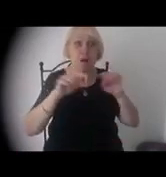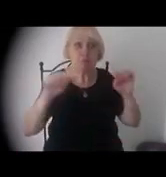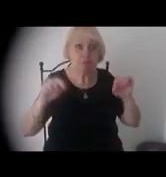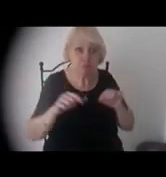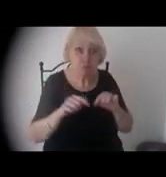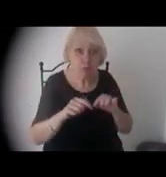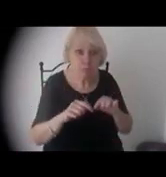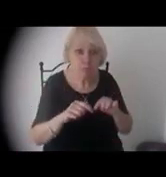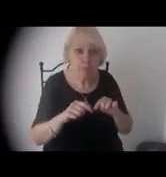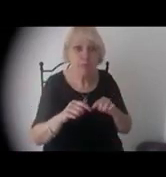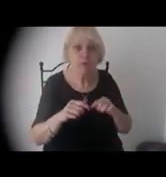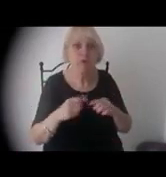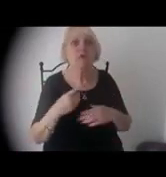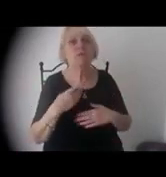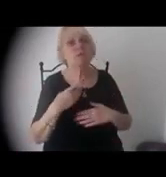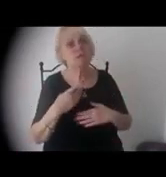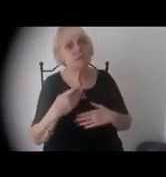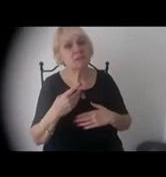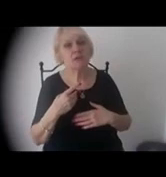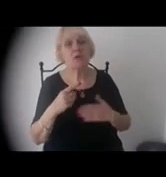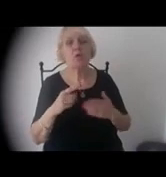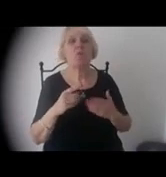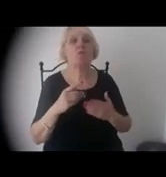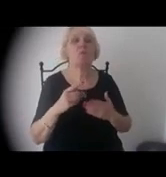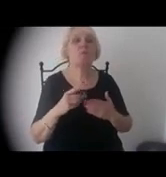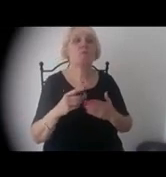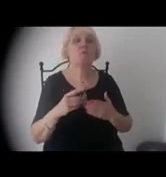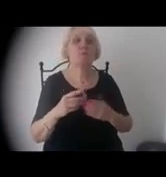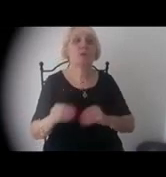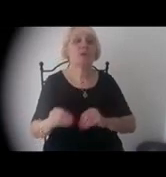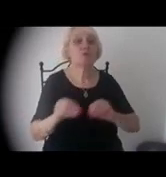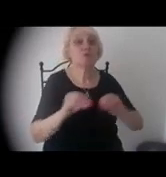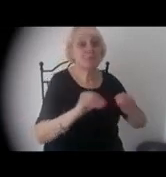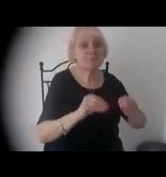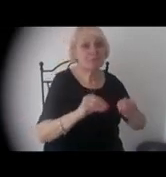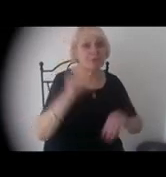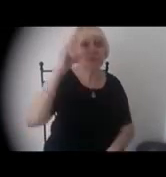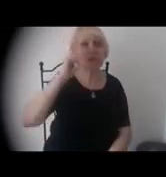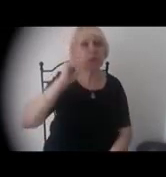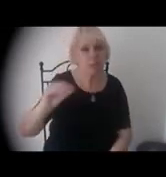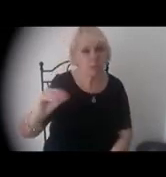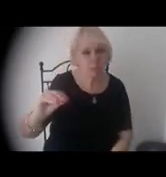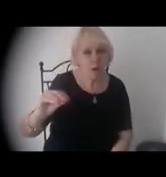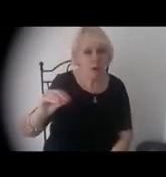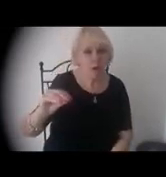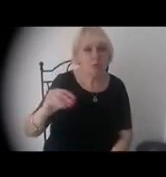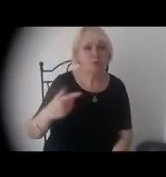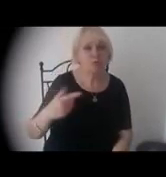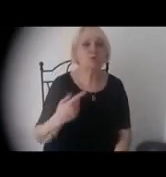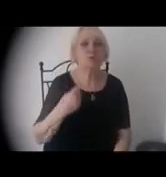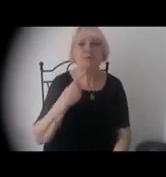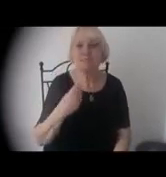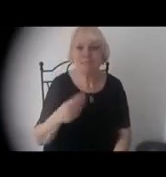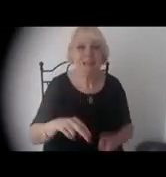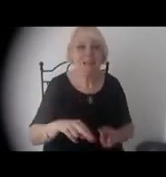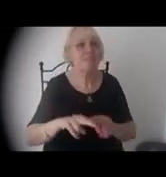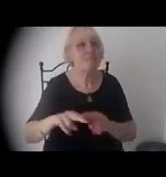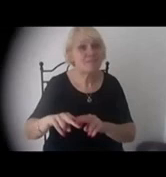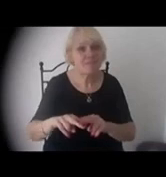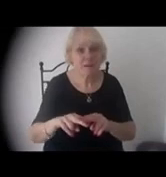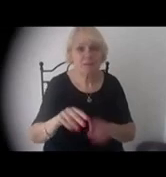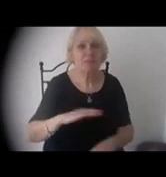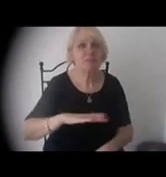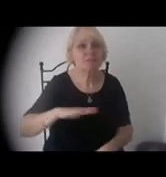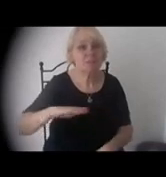let people know what to expect. And anything you can do between now and September in terms of getting into your